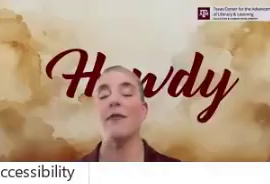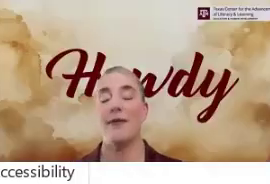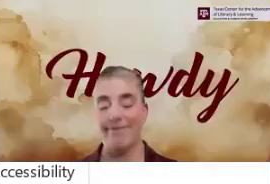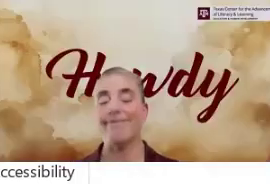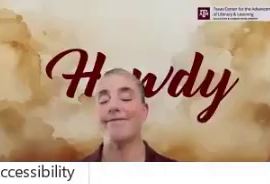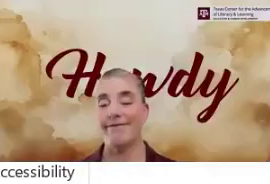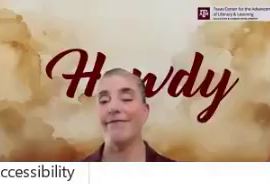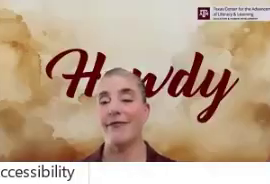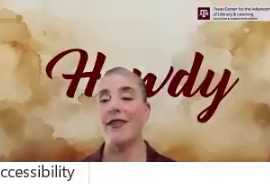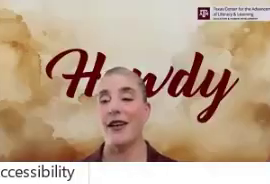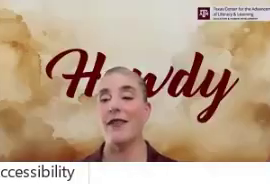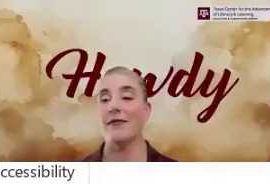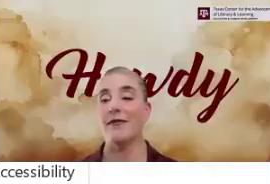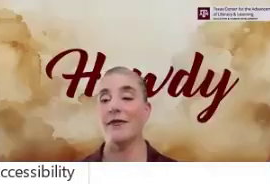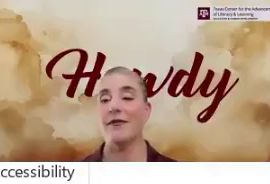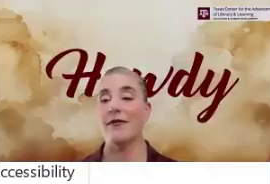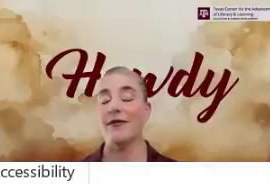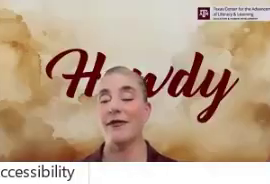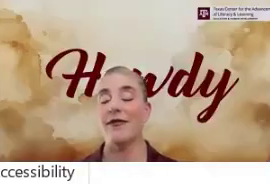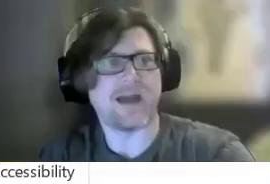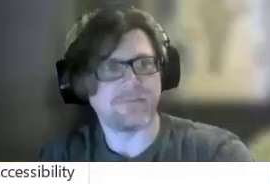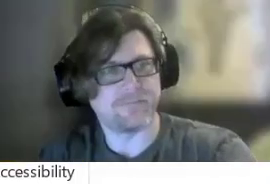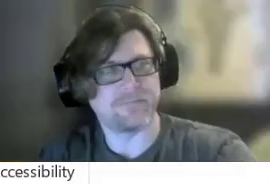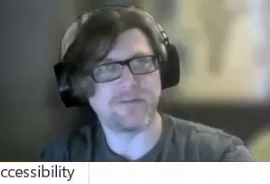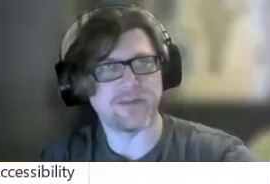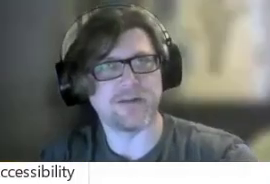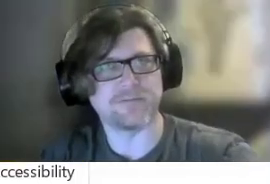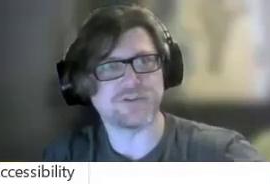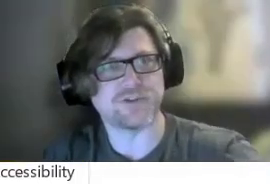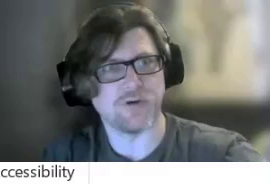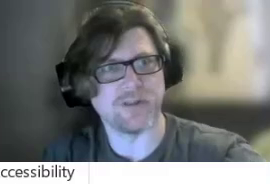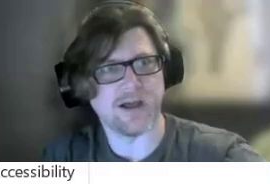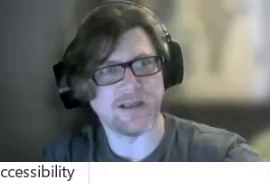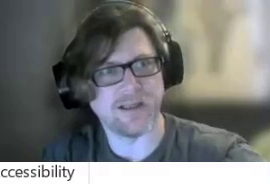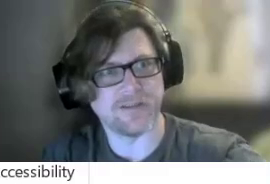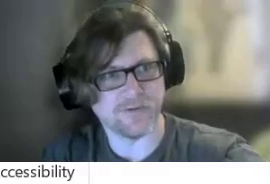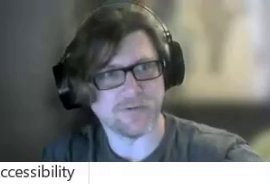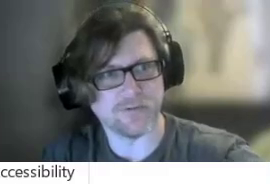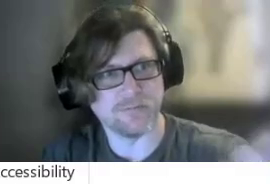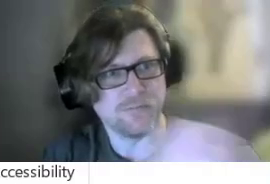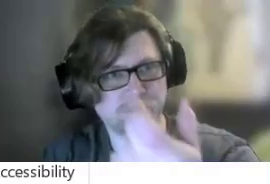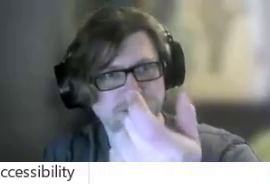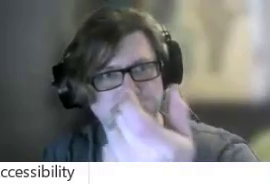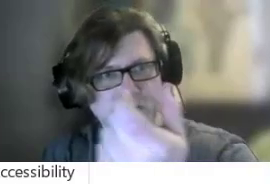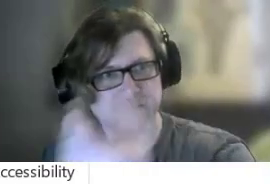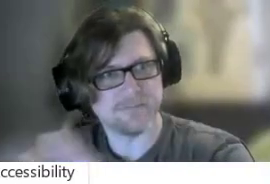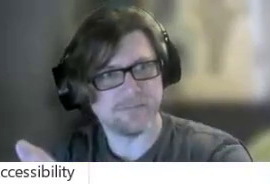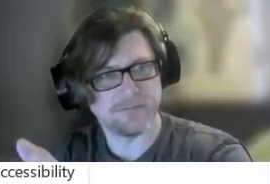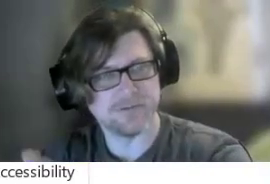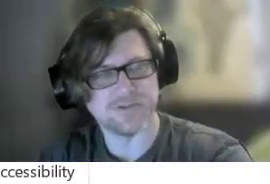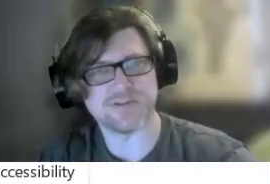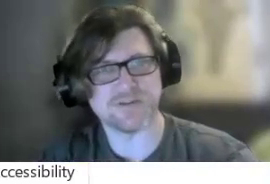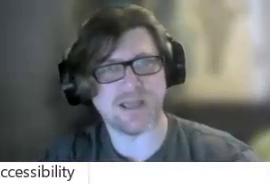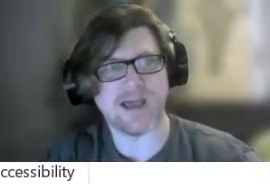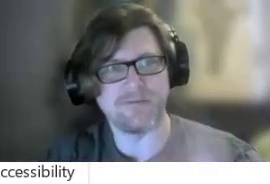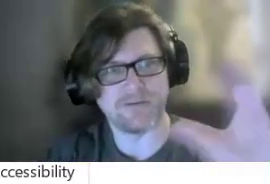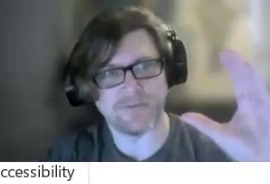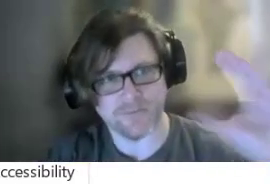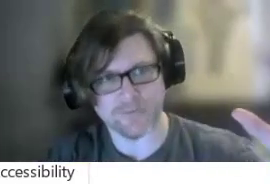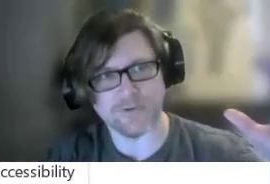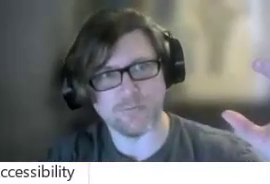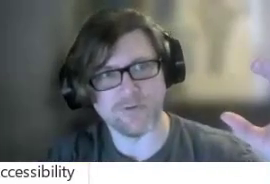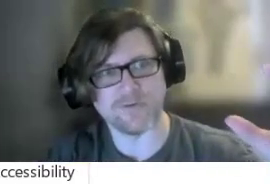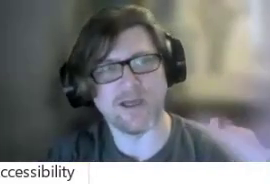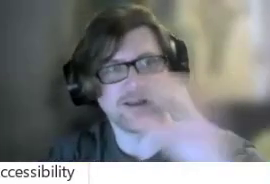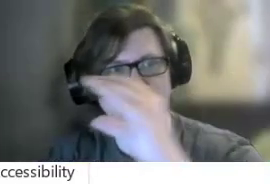what we next recommend. strategy would be just to have instead of showing the circle moving, just have